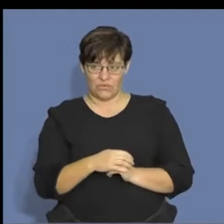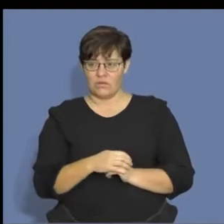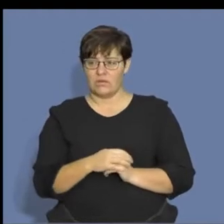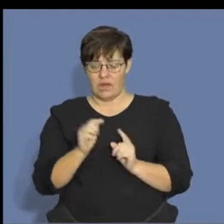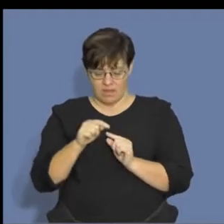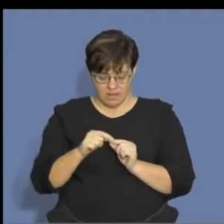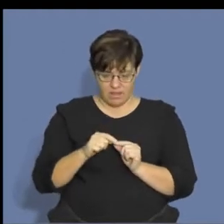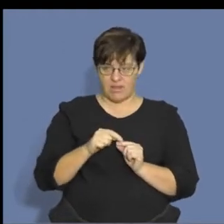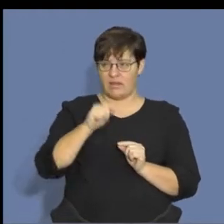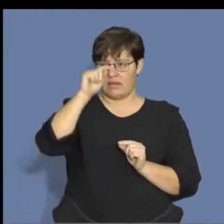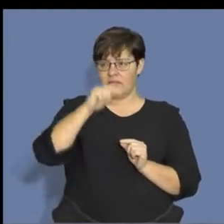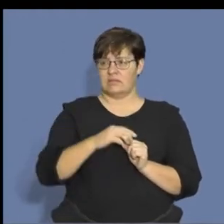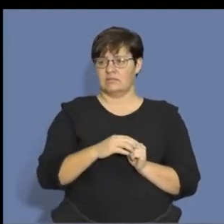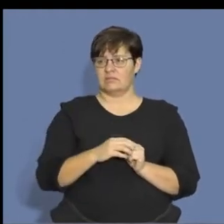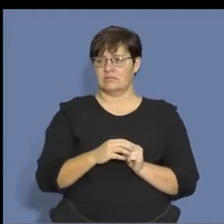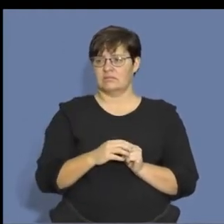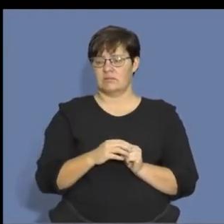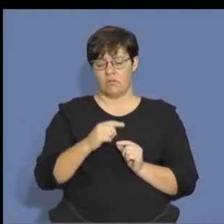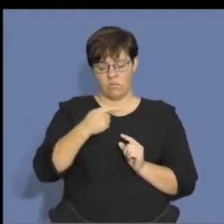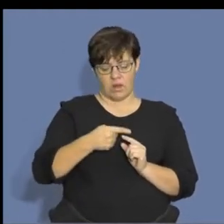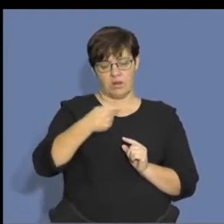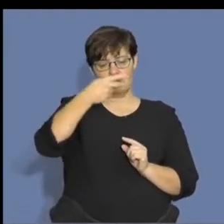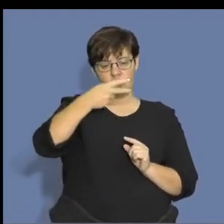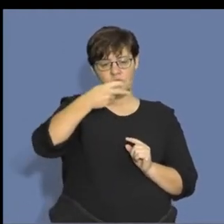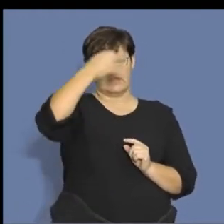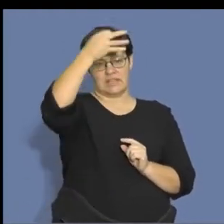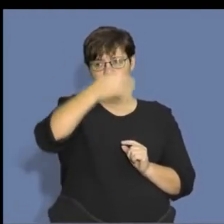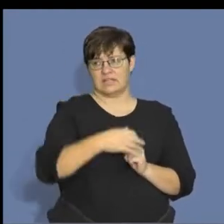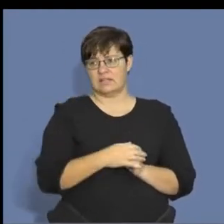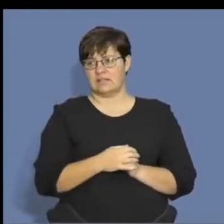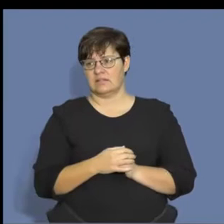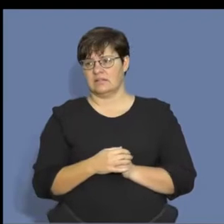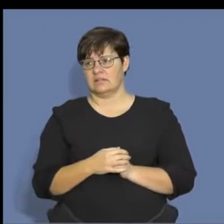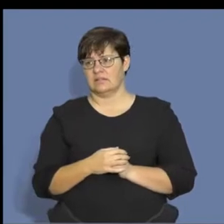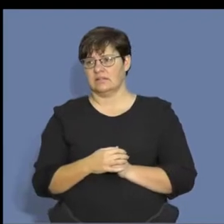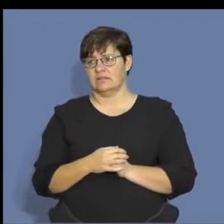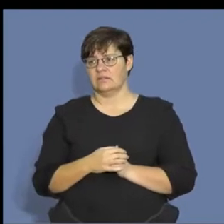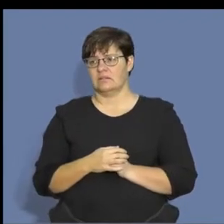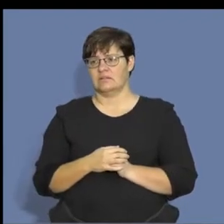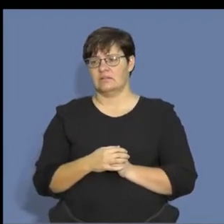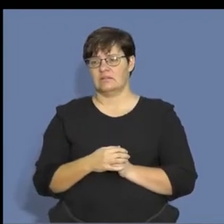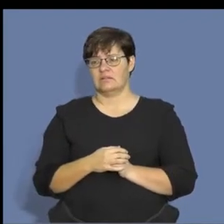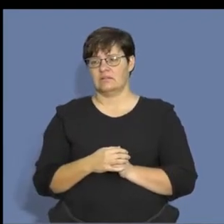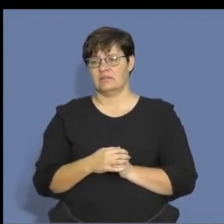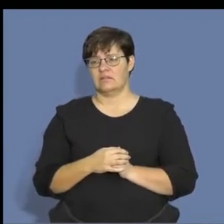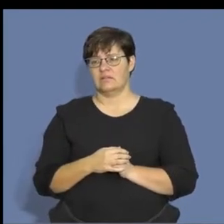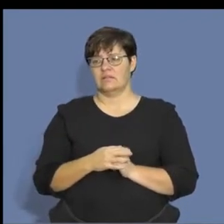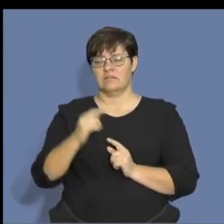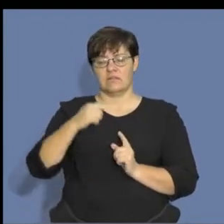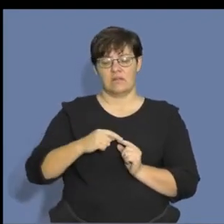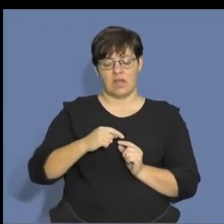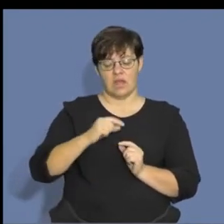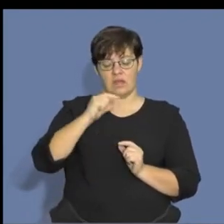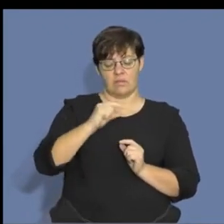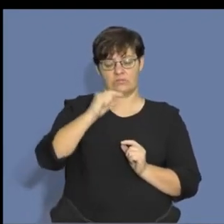distance there, well, this is going to be 1, this is going to be 2, this is going to be 3, and so my radius is 3